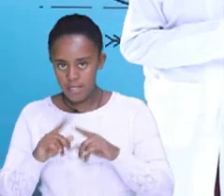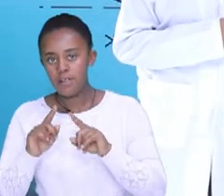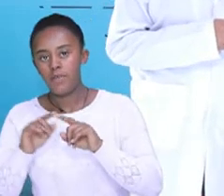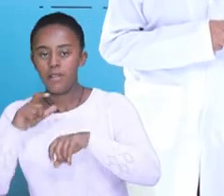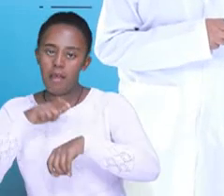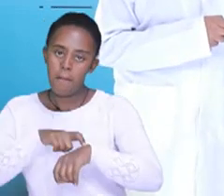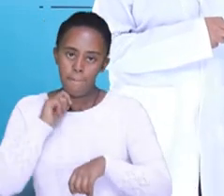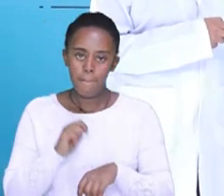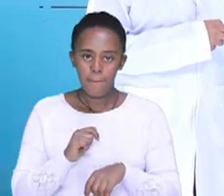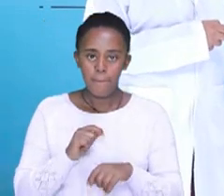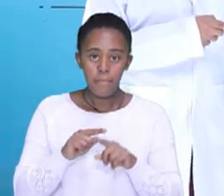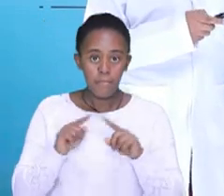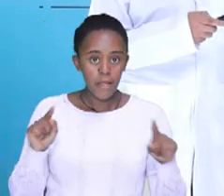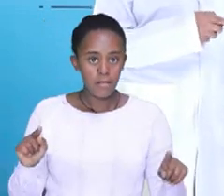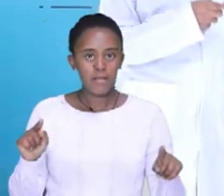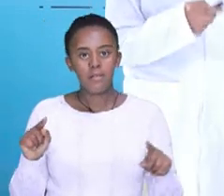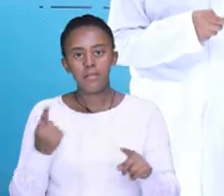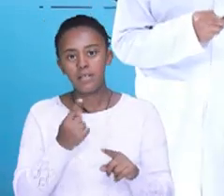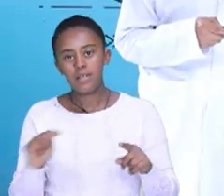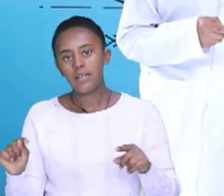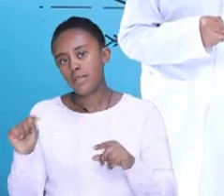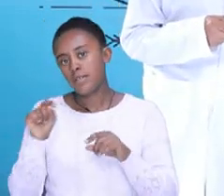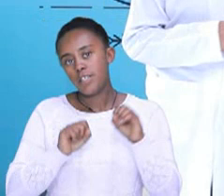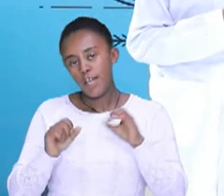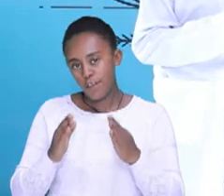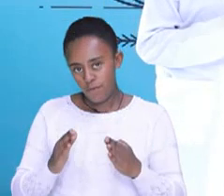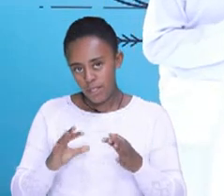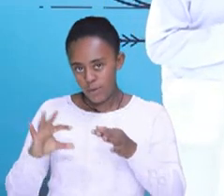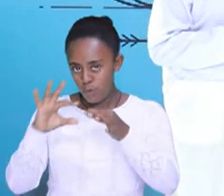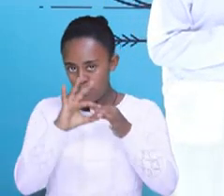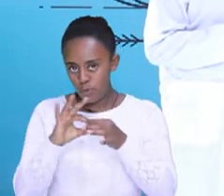different time. But the scientific society